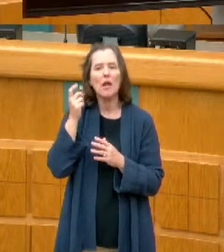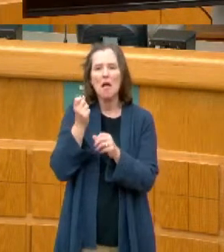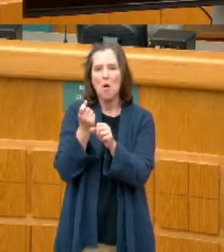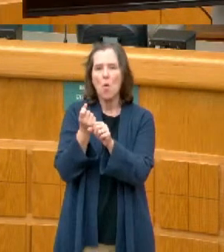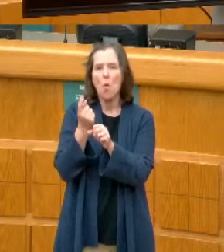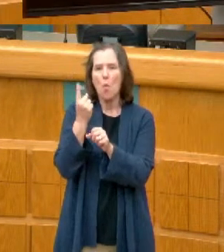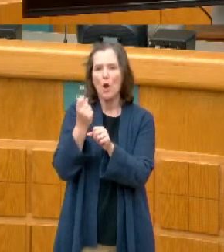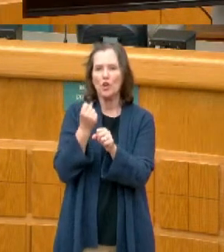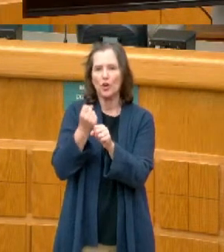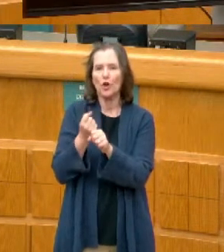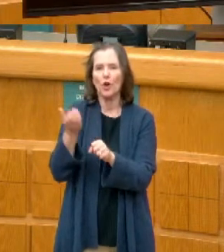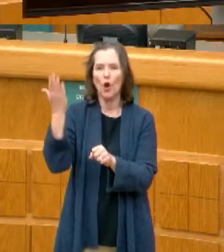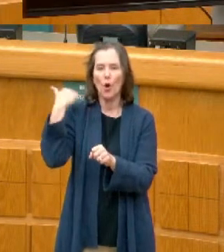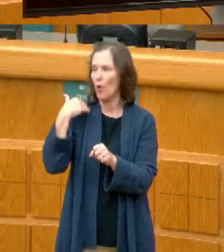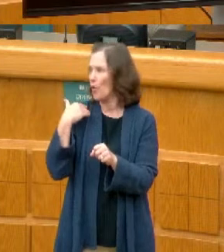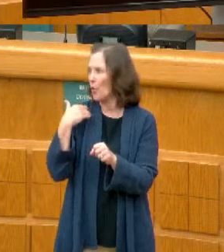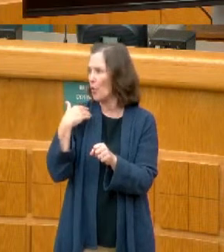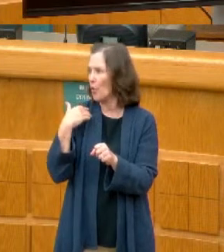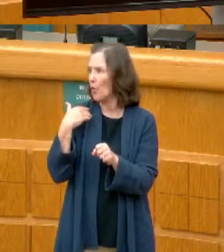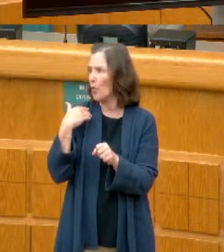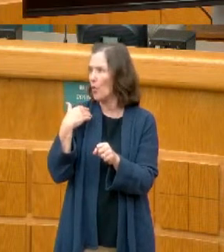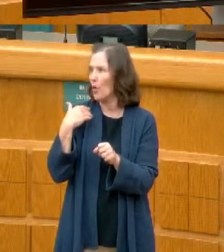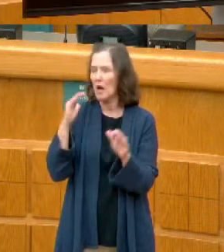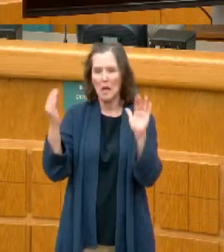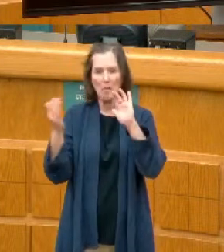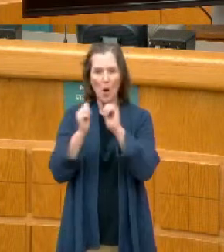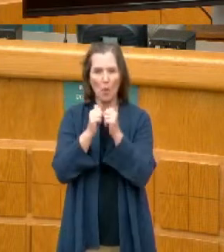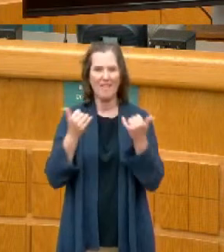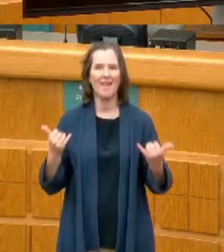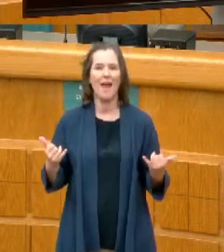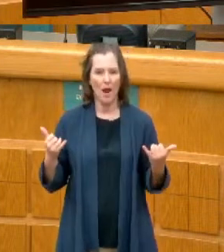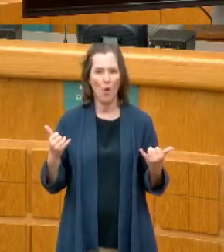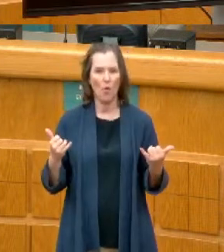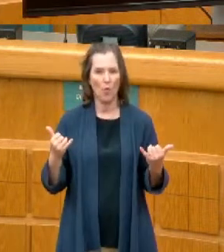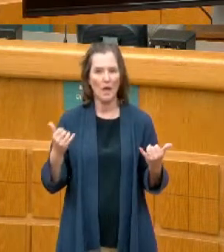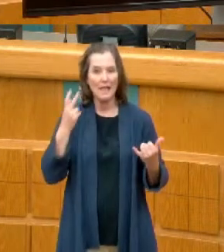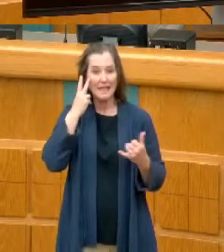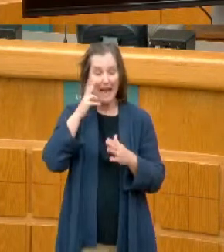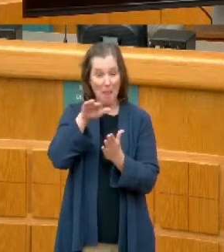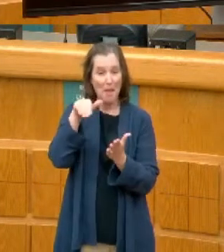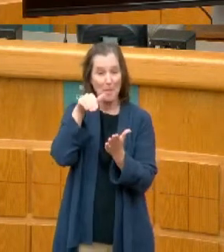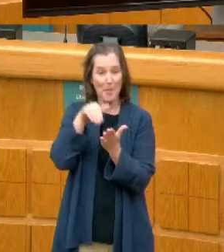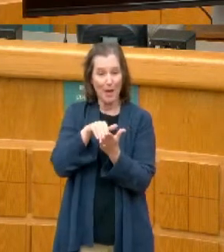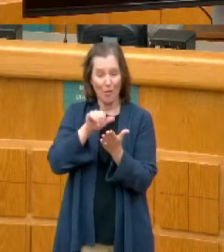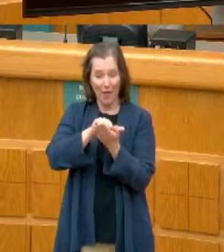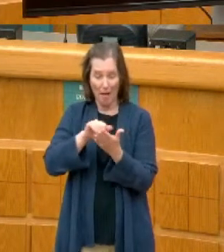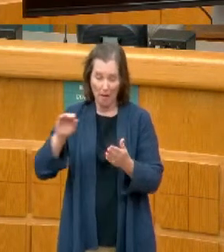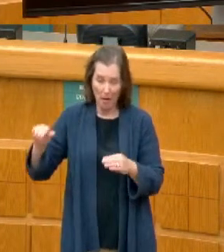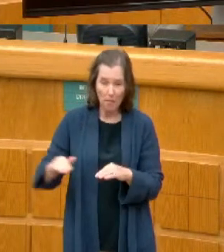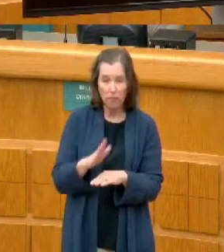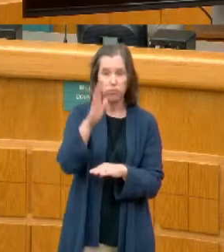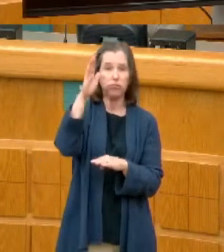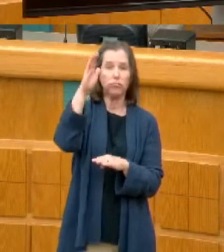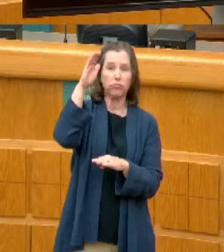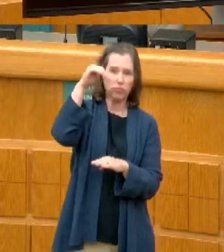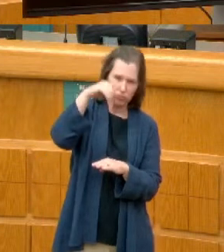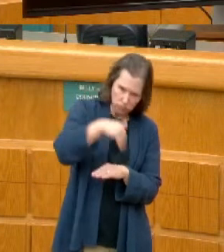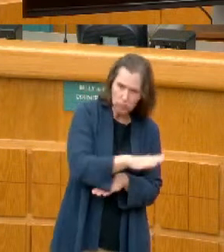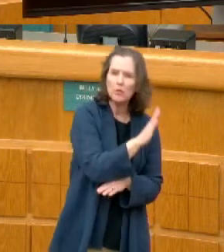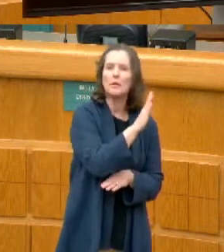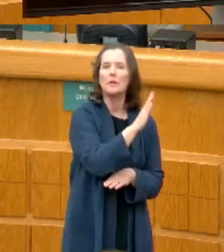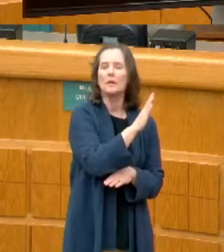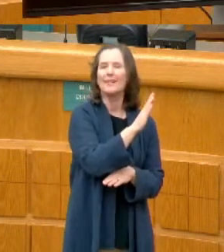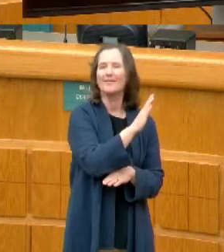year versus where we are now. You can see that awful spike last July, and then another spike